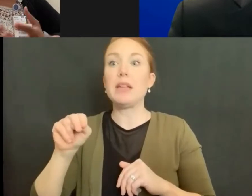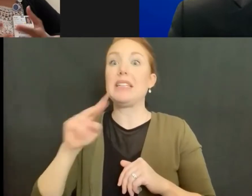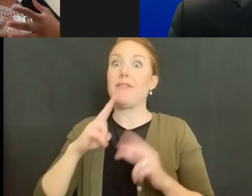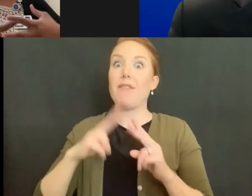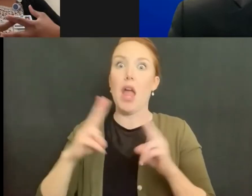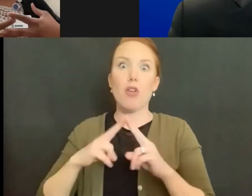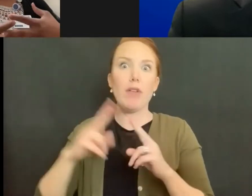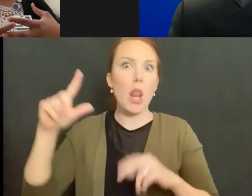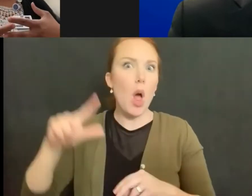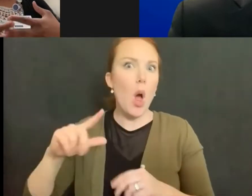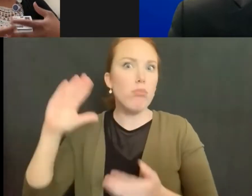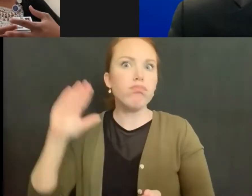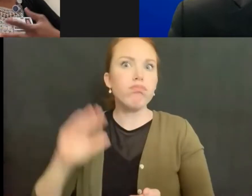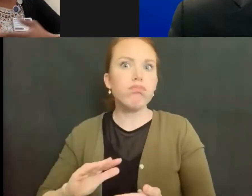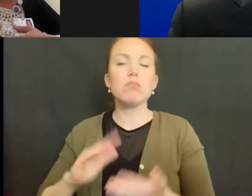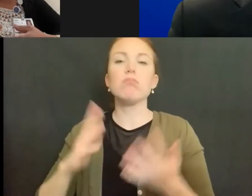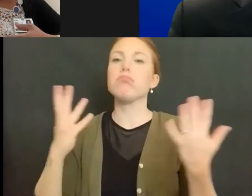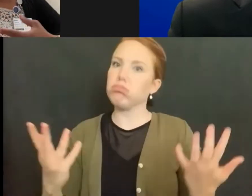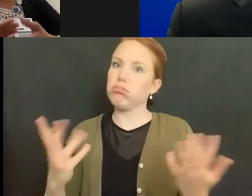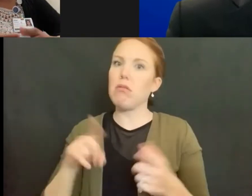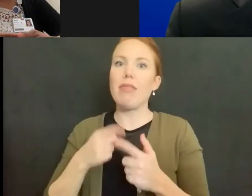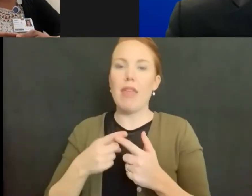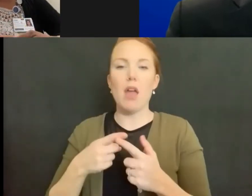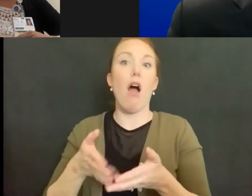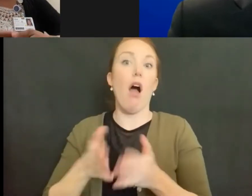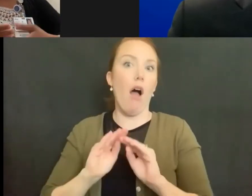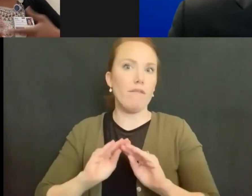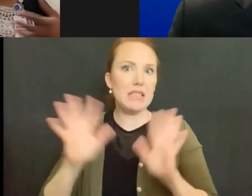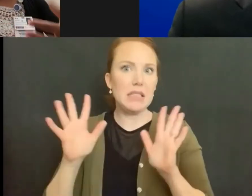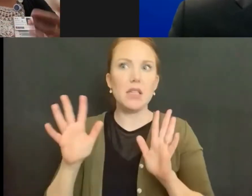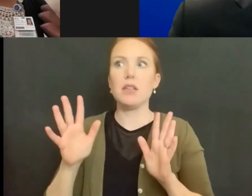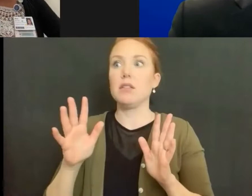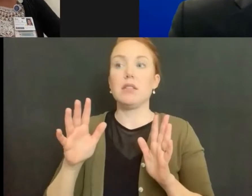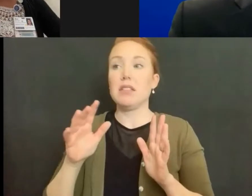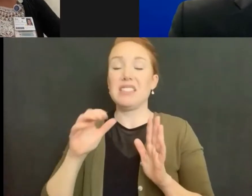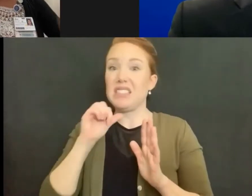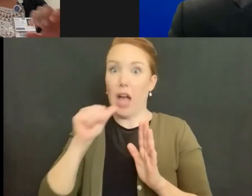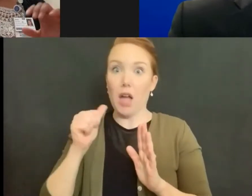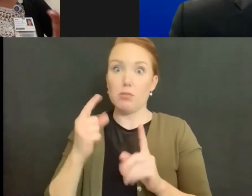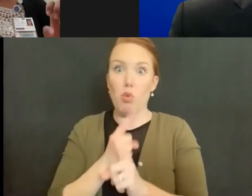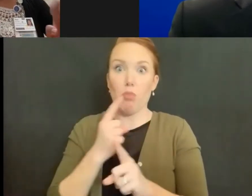low, then below the reference range, then we call them,